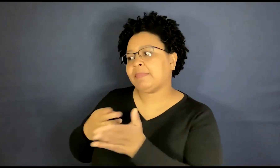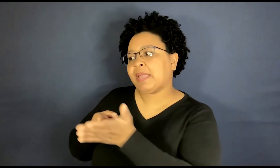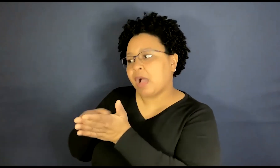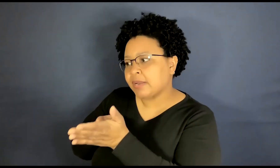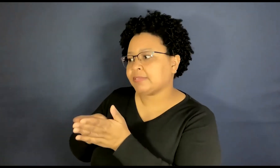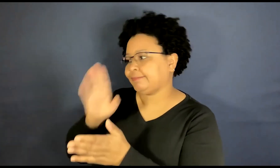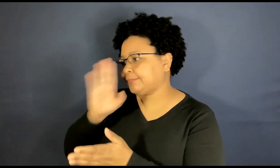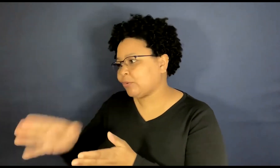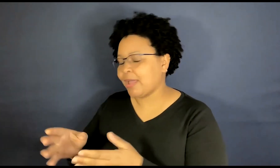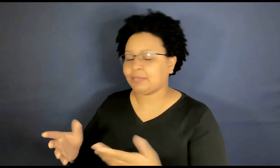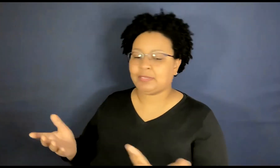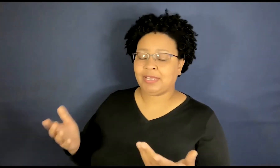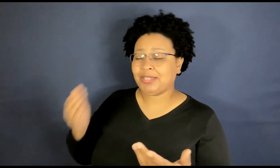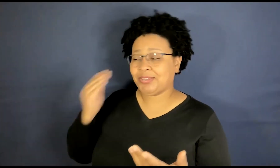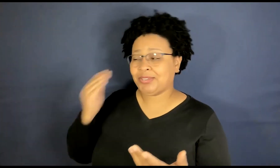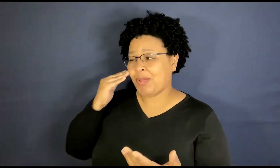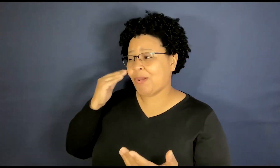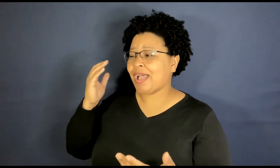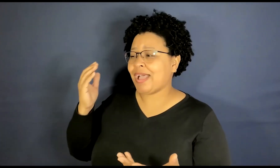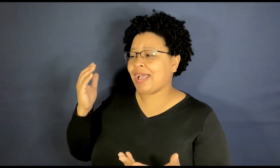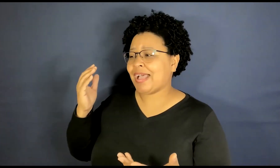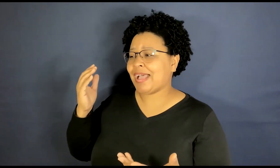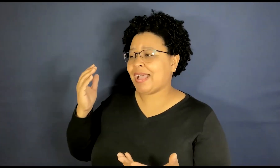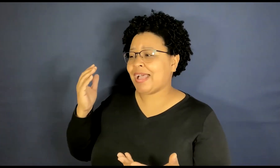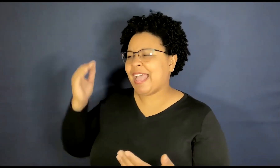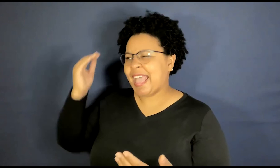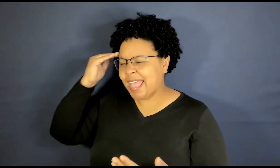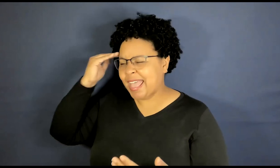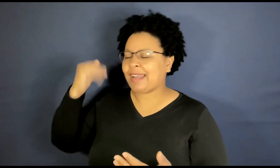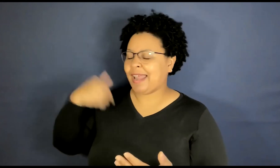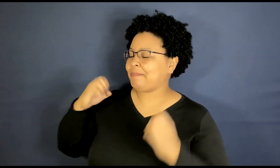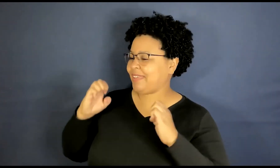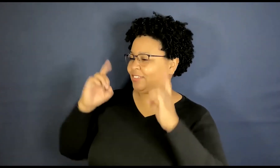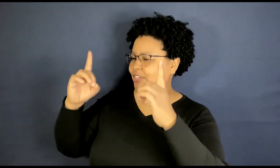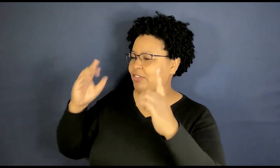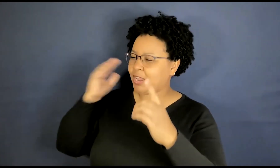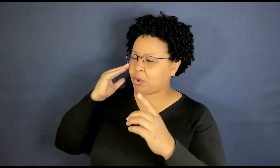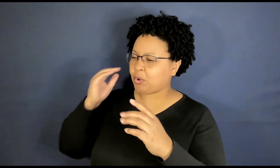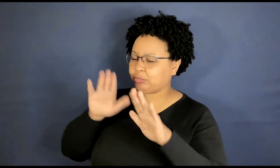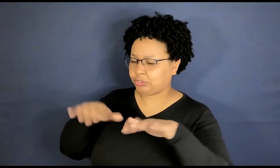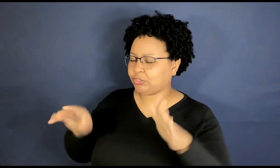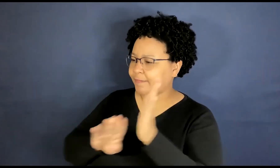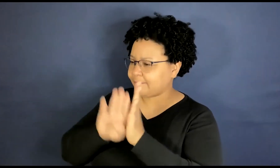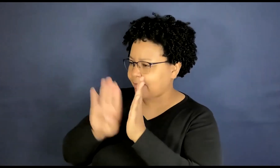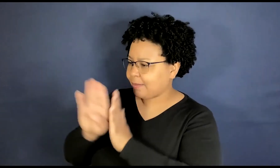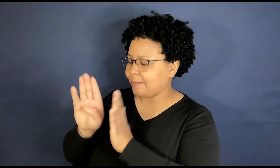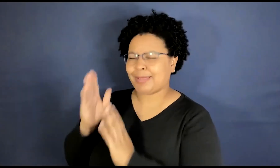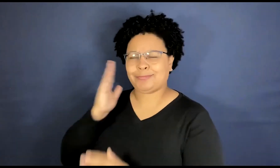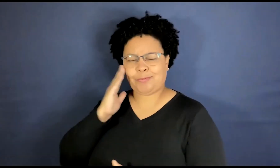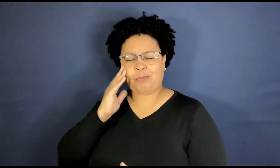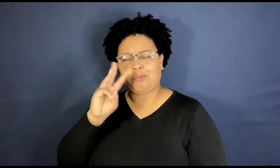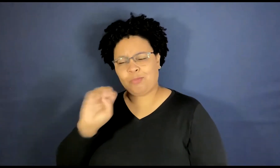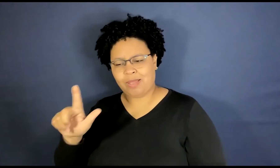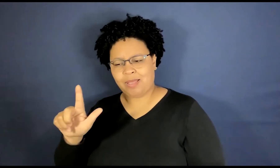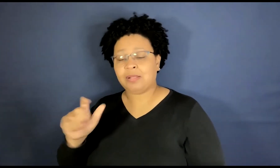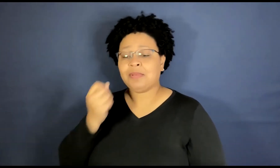with her. And I said, I know this all headwise. I'm an educator. I know child development. This is something I'm very familiar with. I know